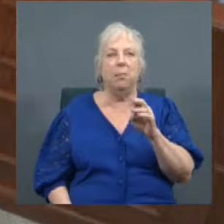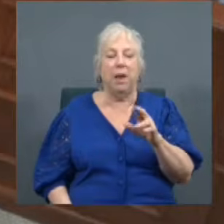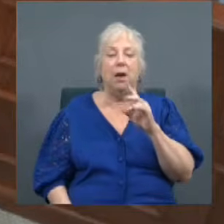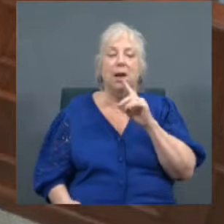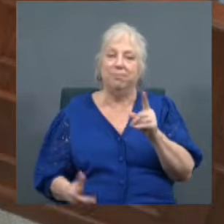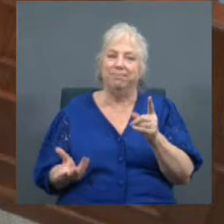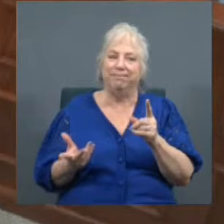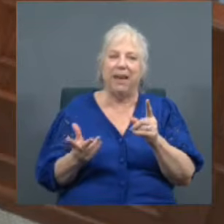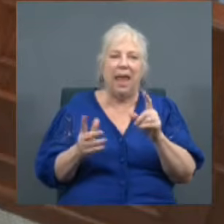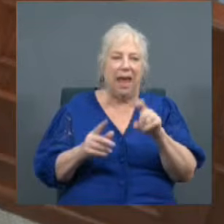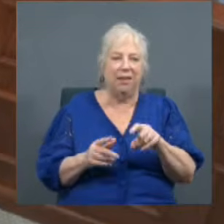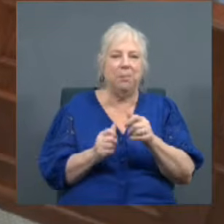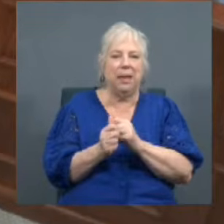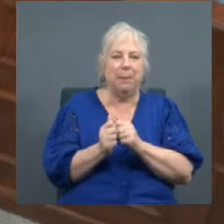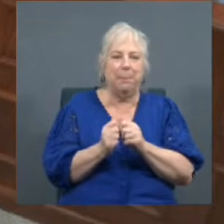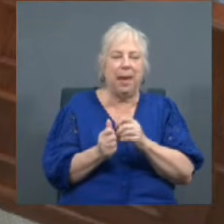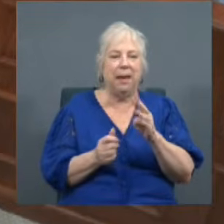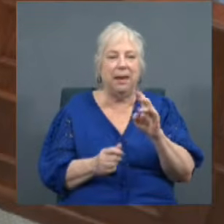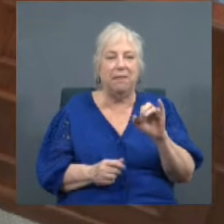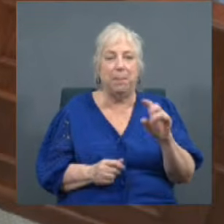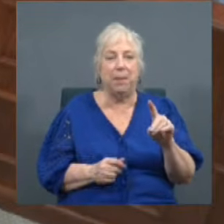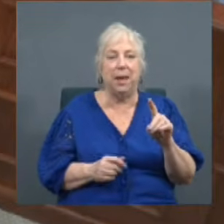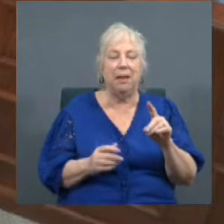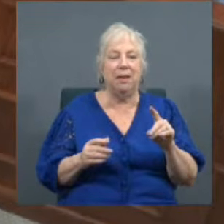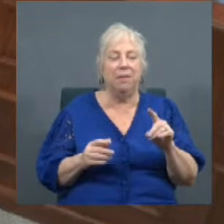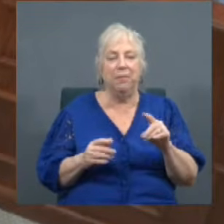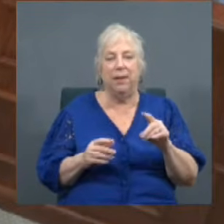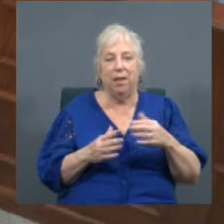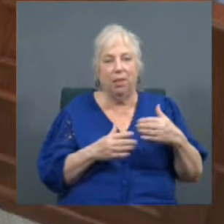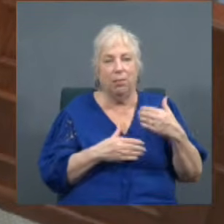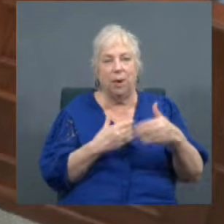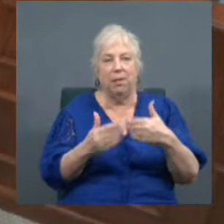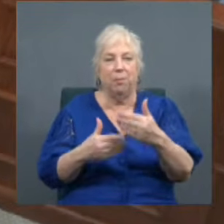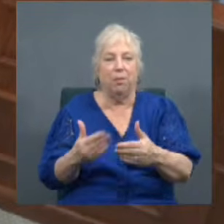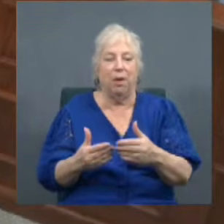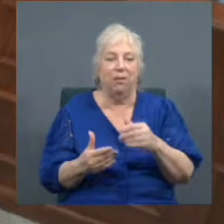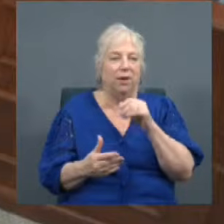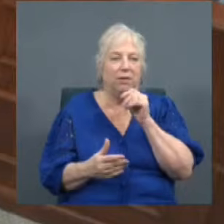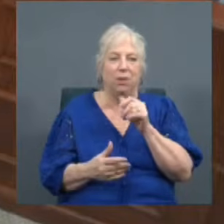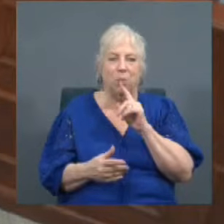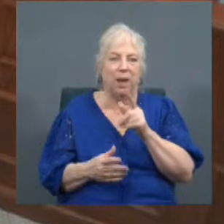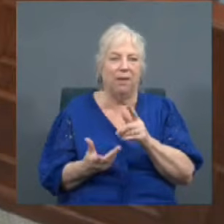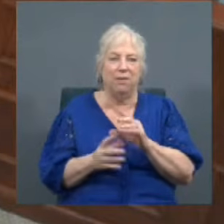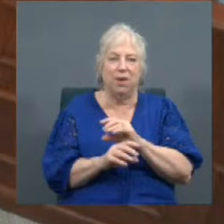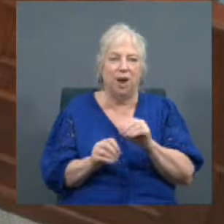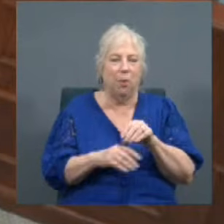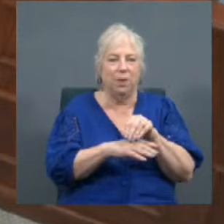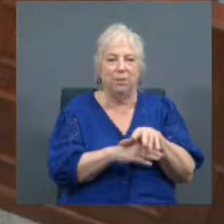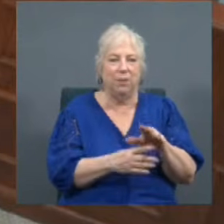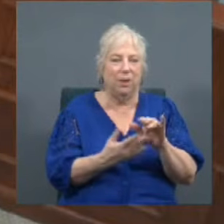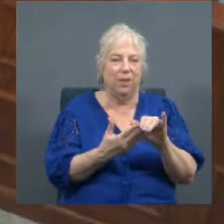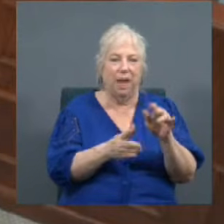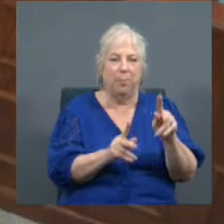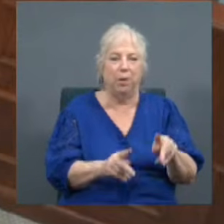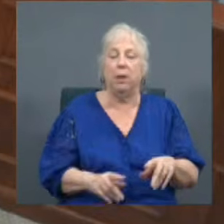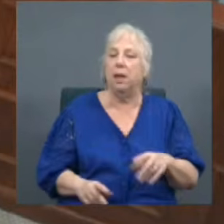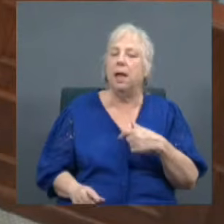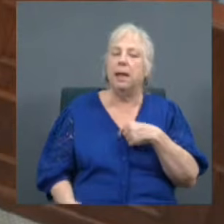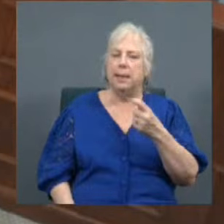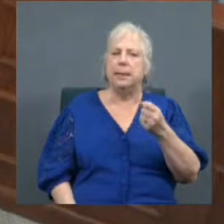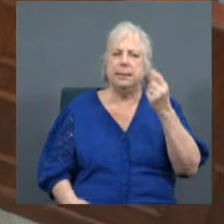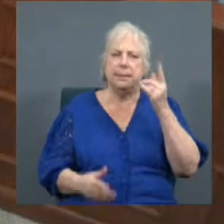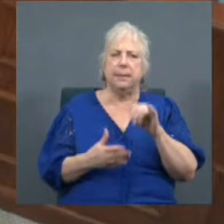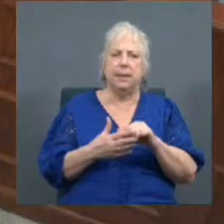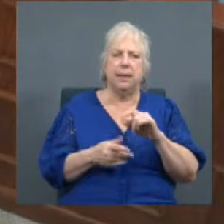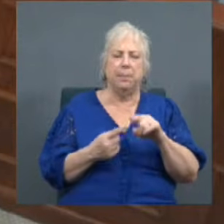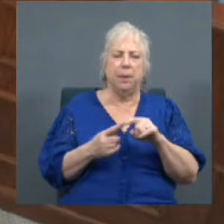competitive bid throughout that process. That wouldn't be any bearing on the selection of the person. Just. I understand that, but when we're looking at